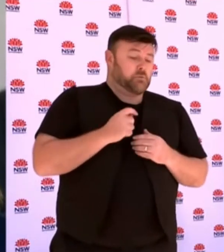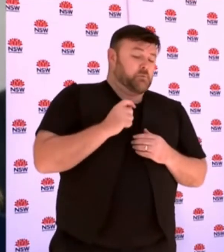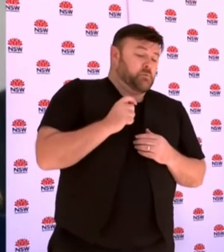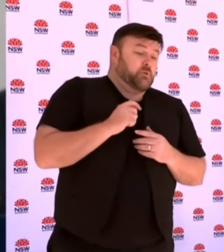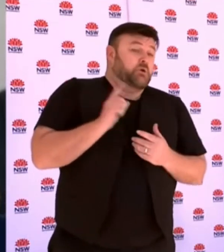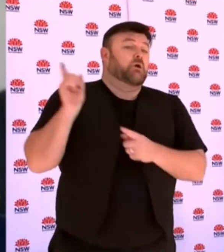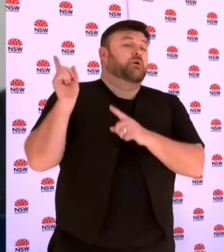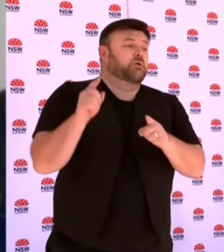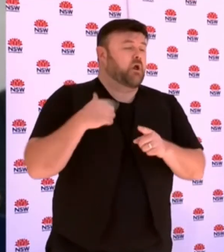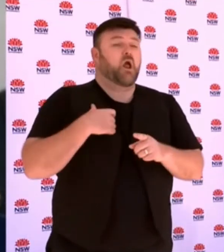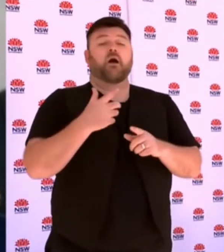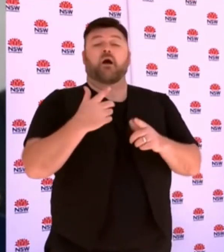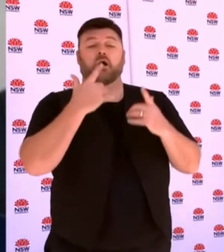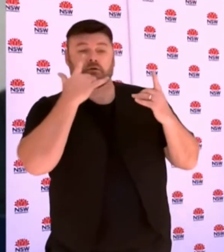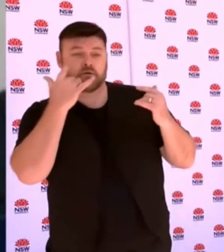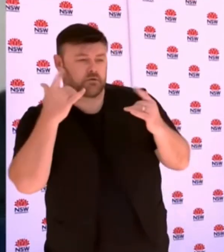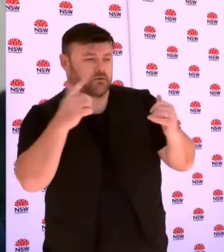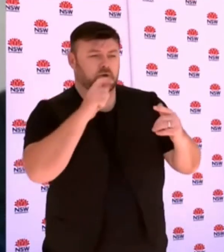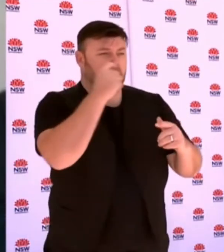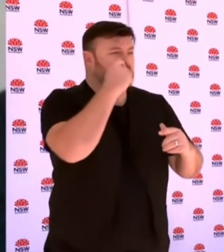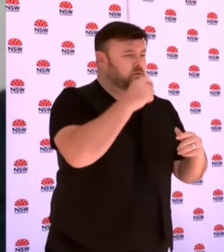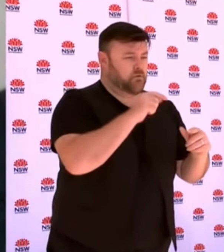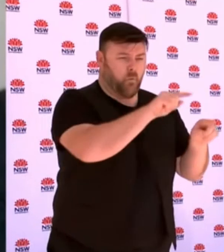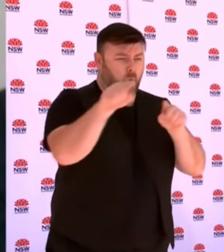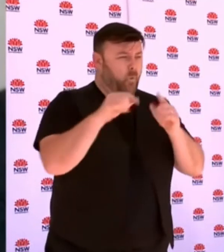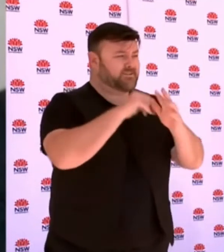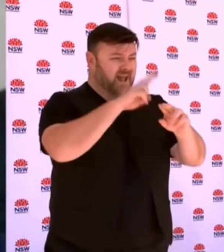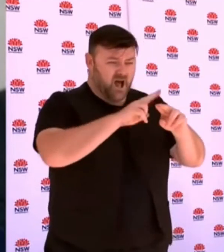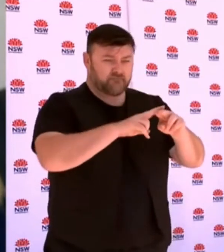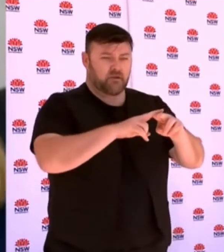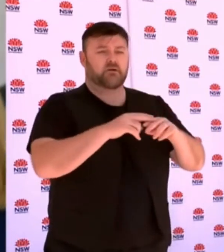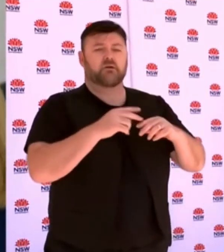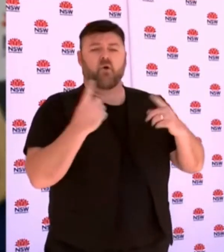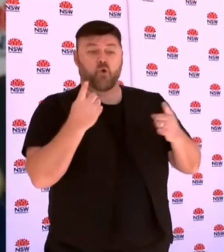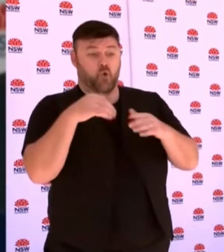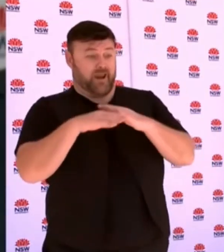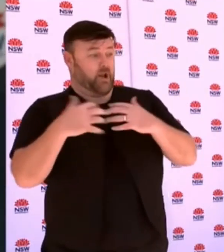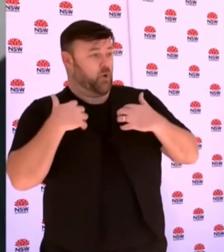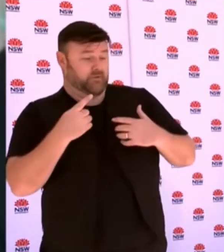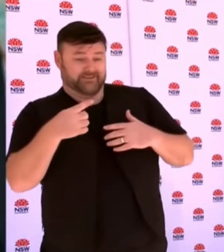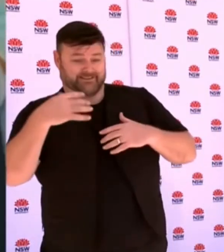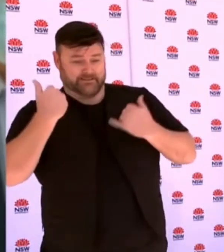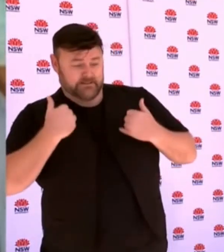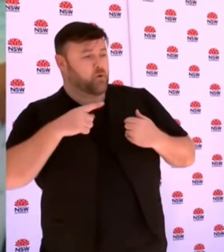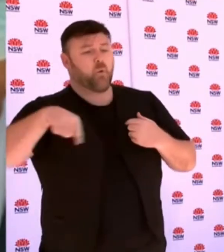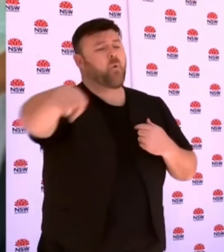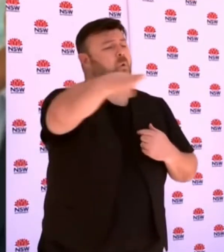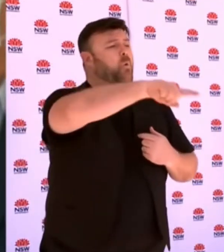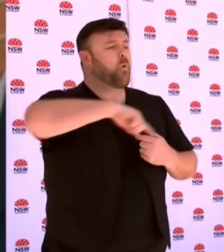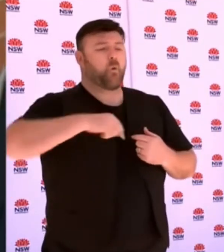tested staff throughout that night and they tested patients, so that throughout the